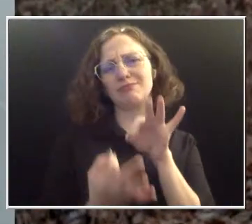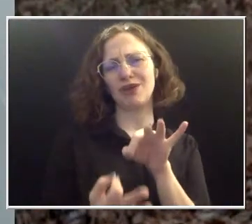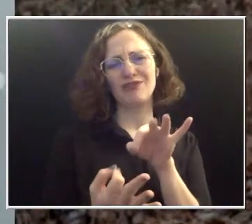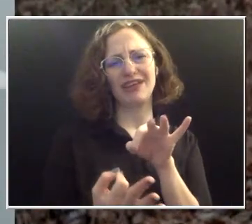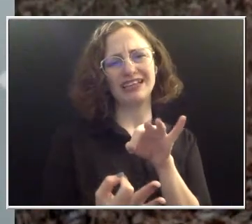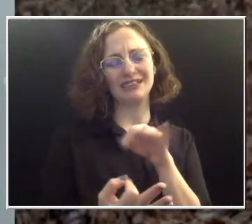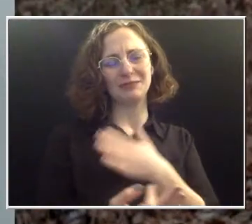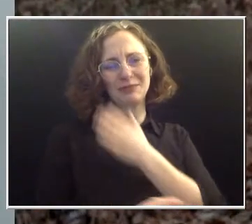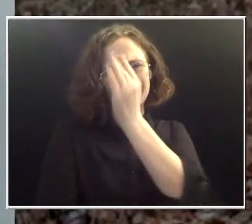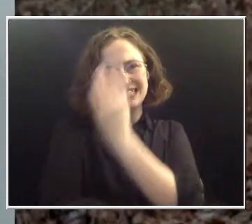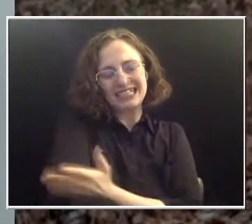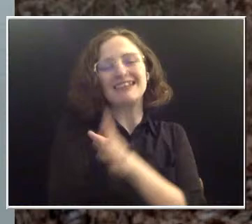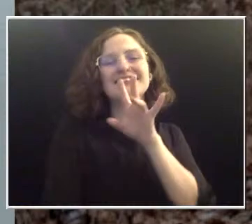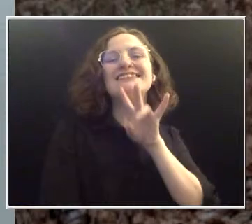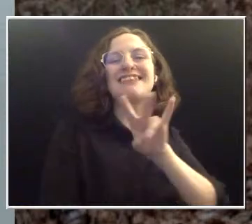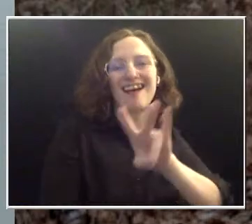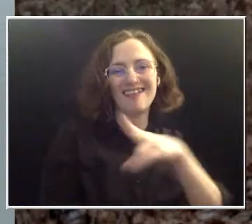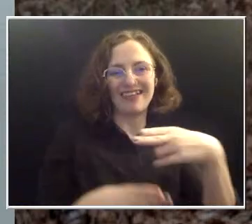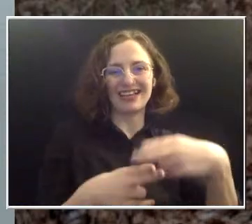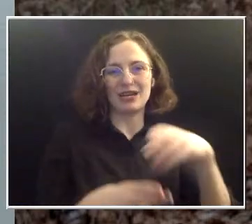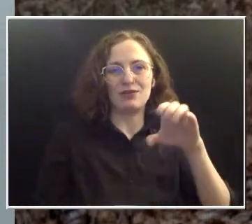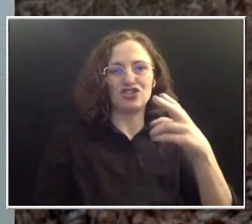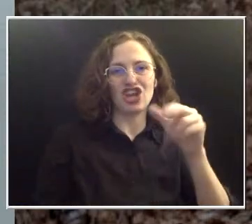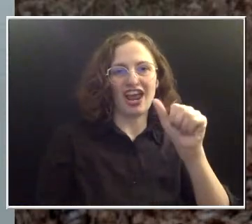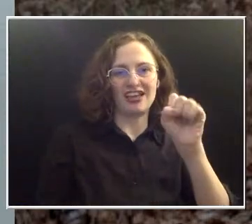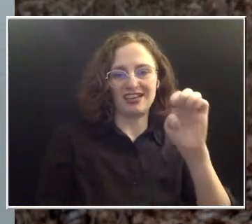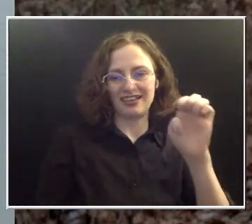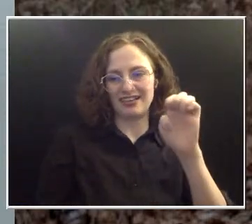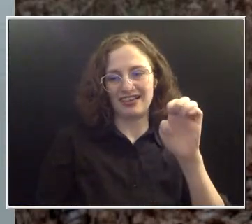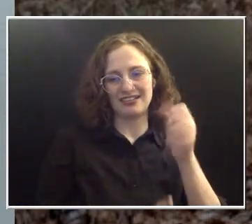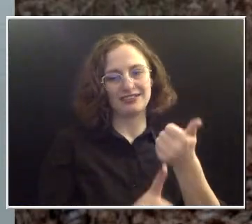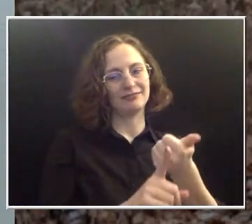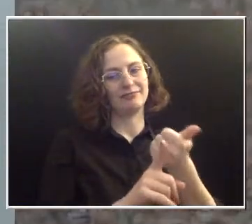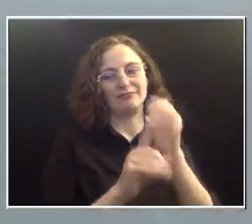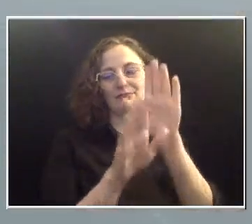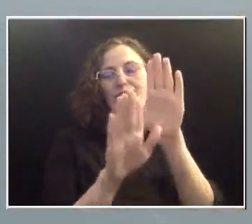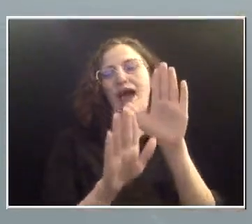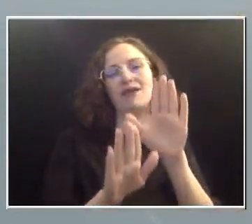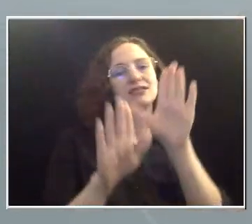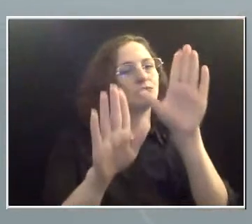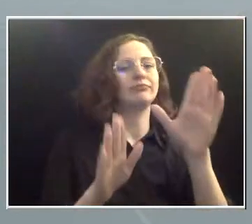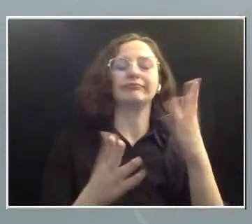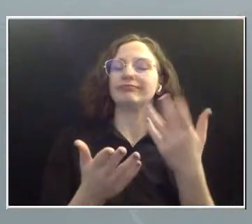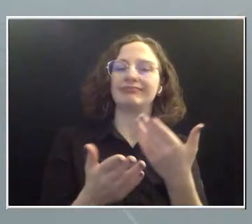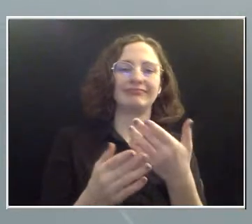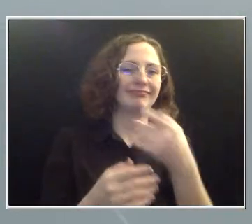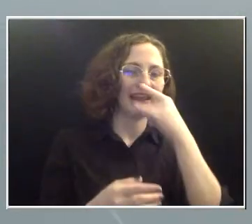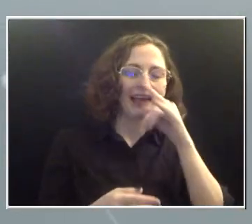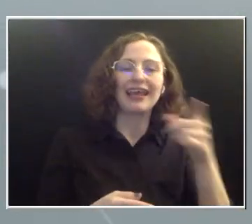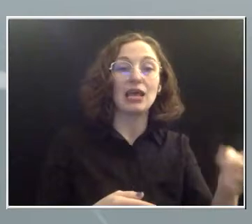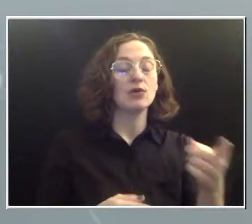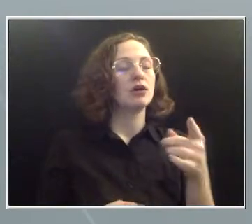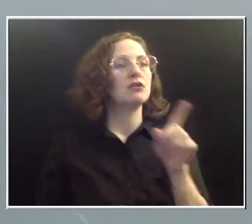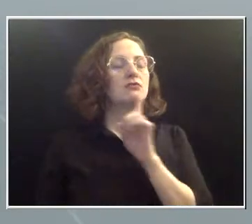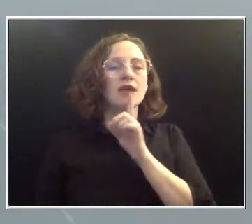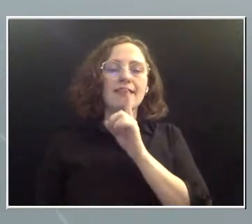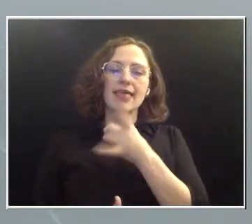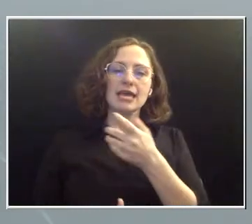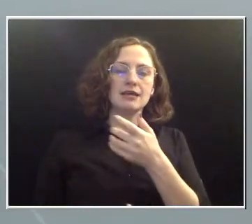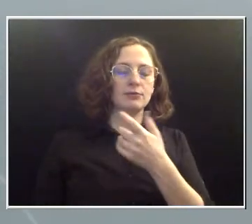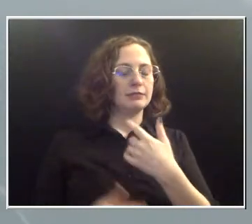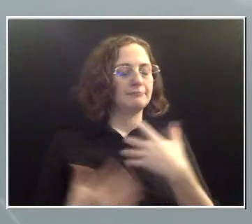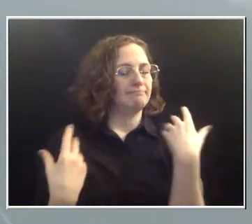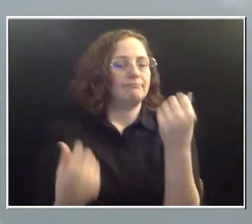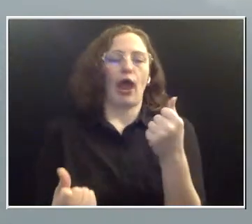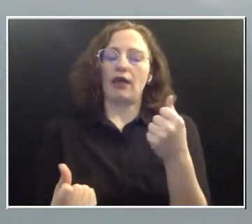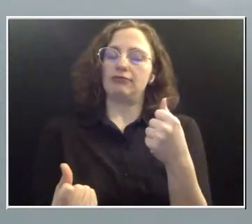Chase. He's amazing. He's such a great kid, and he was a trooper through all of this. I bet. He was so great. So that's